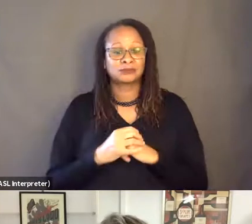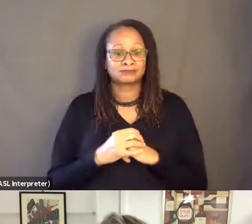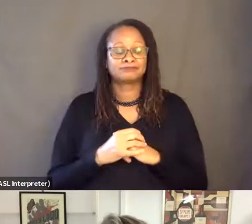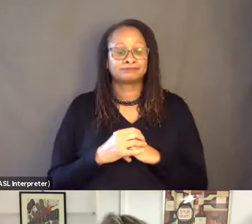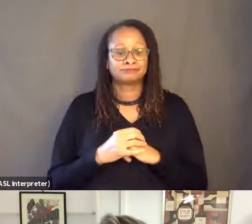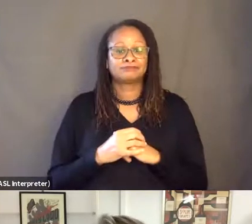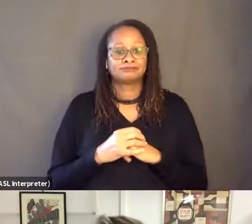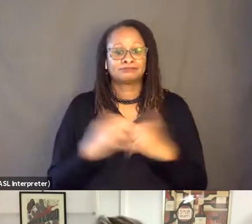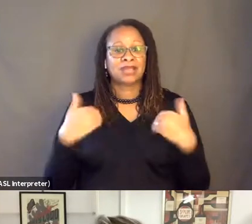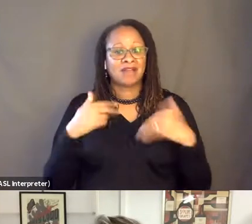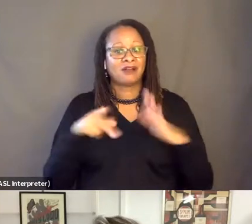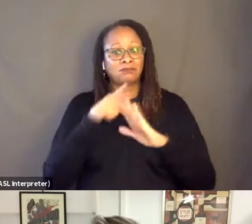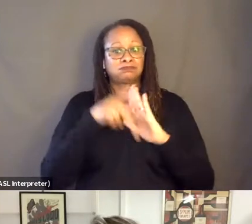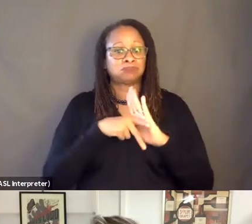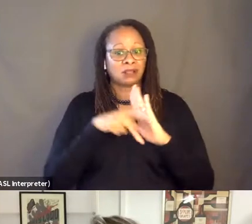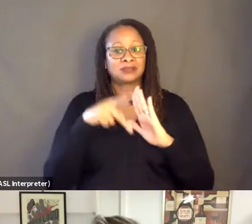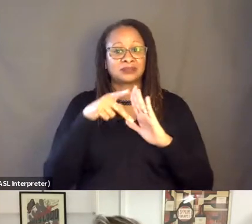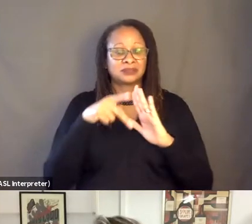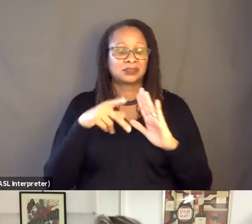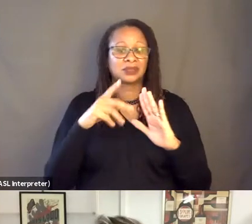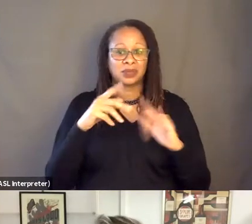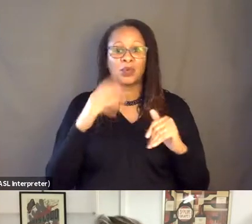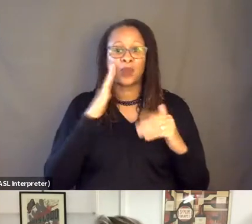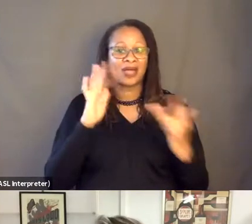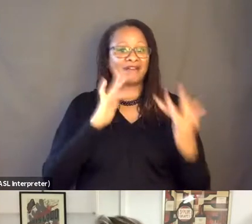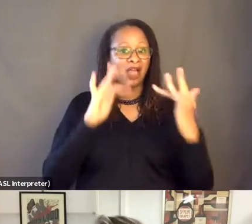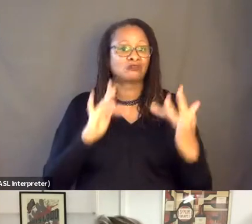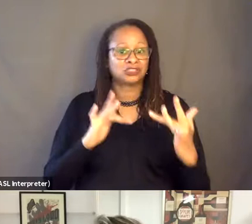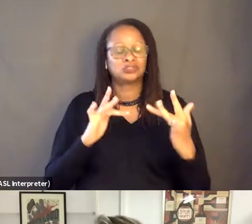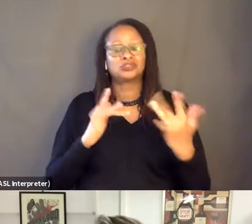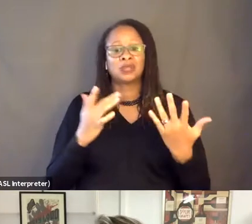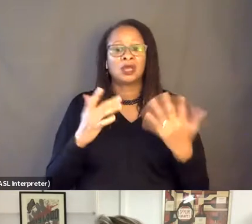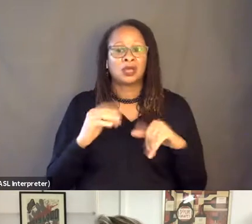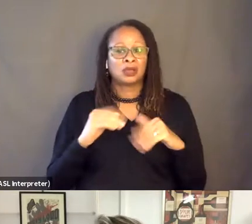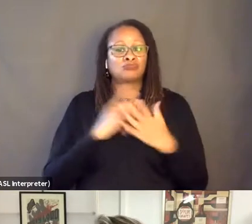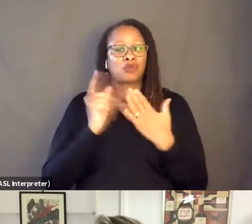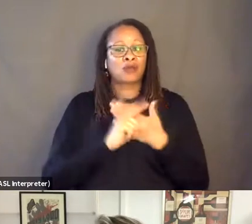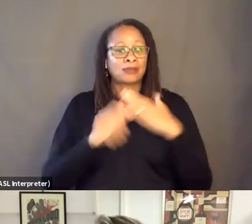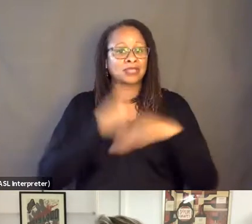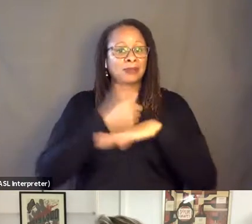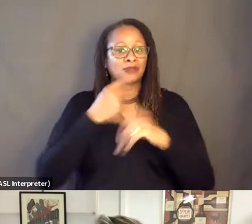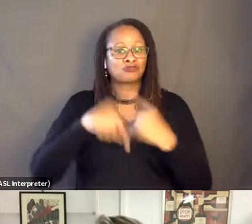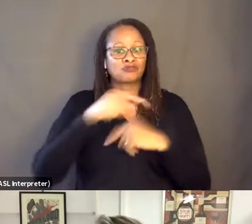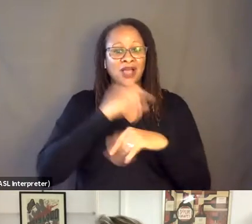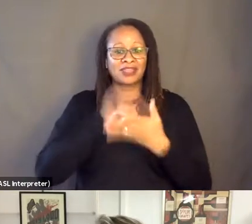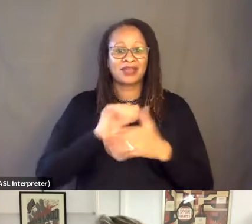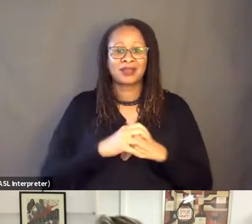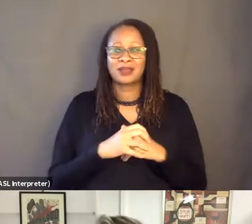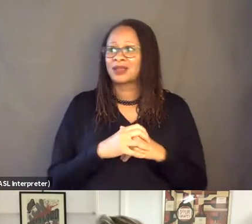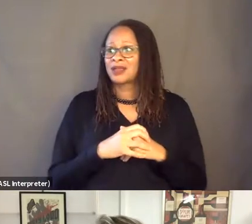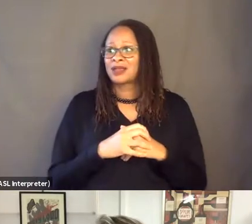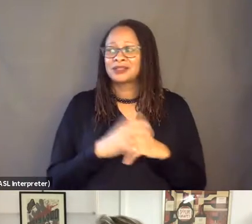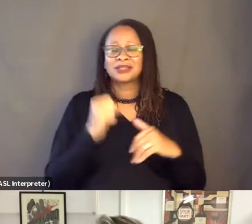social policy. We've got a kind of outreach program planned around that. All right. Well, thank you, gentlemen. This was